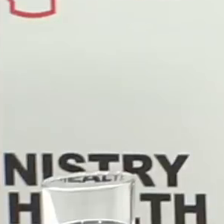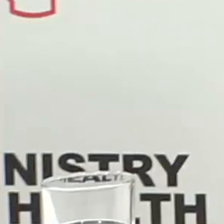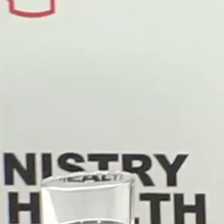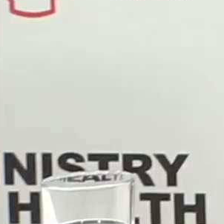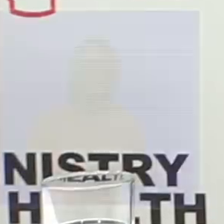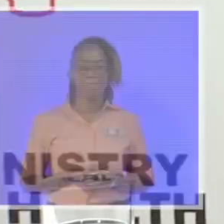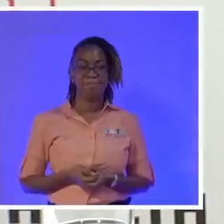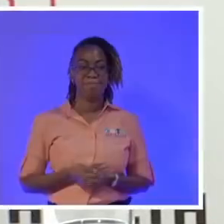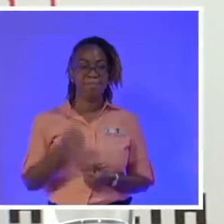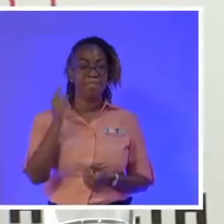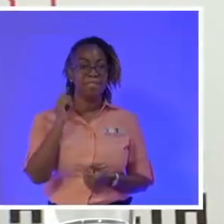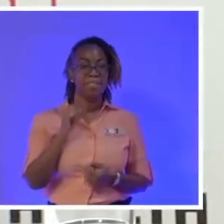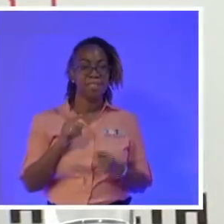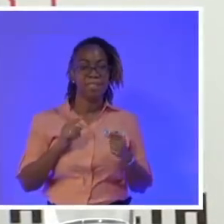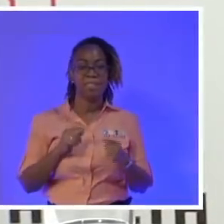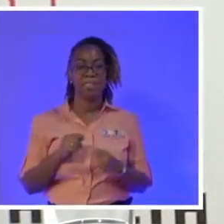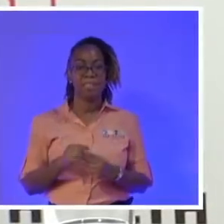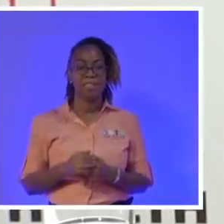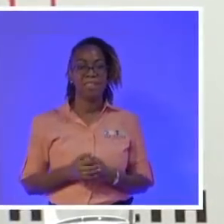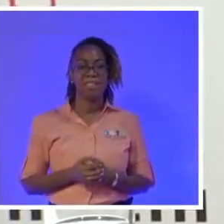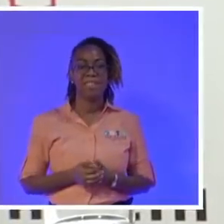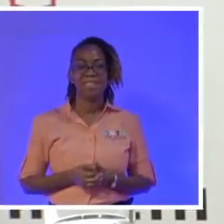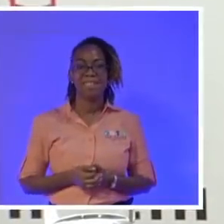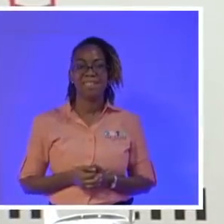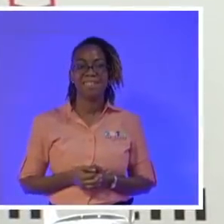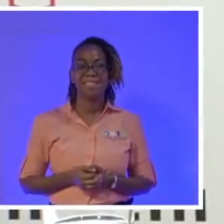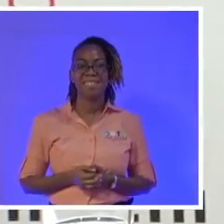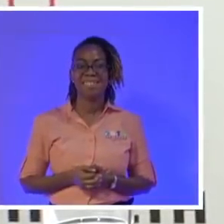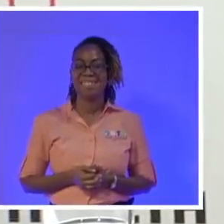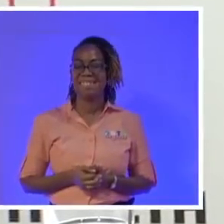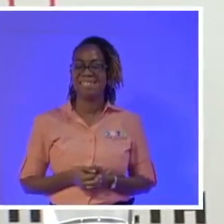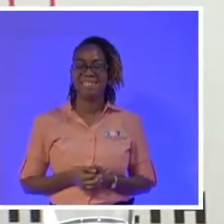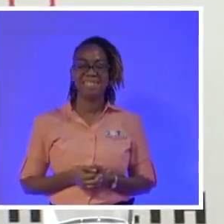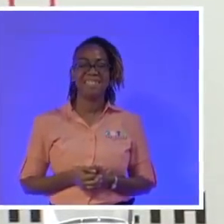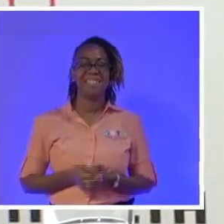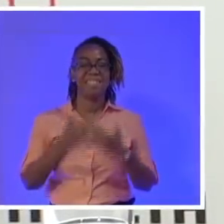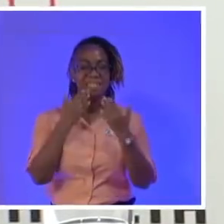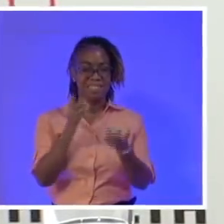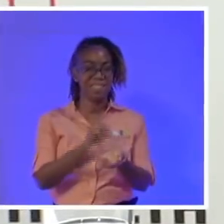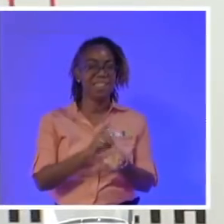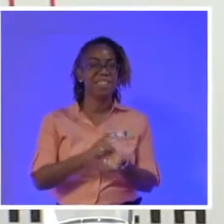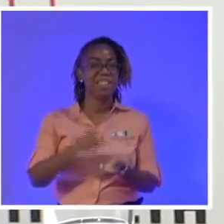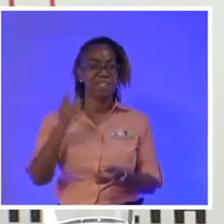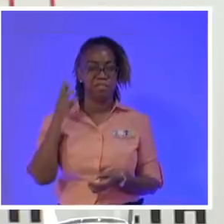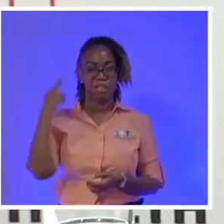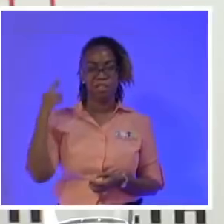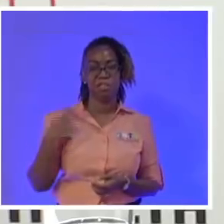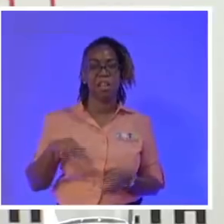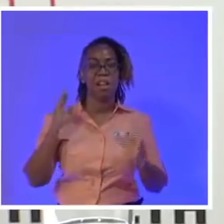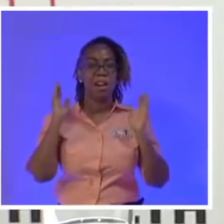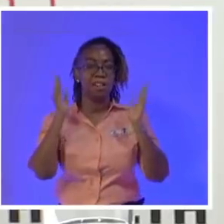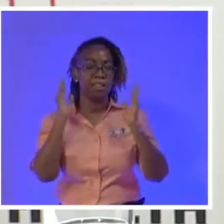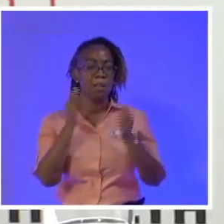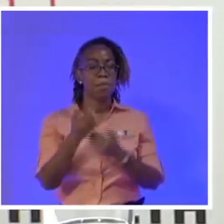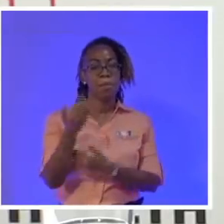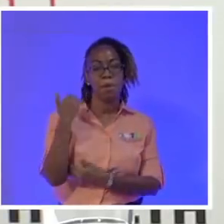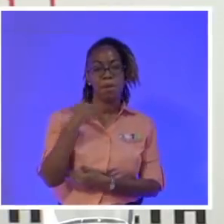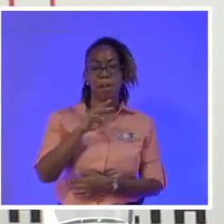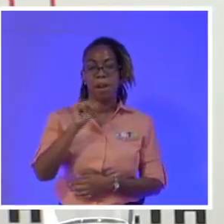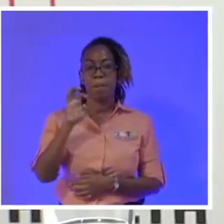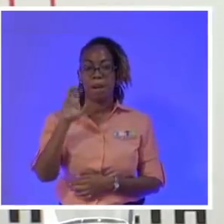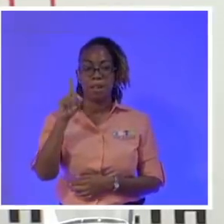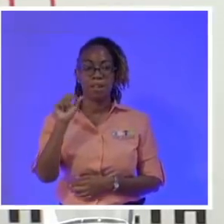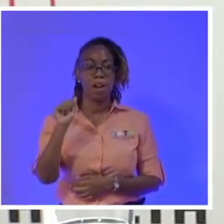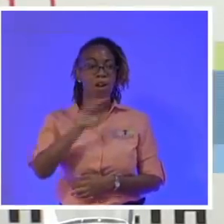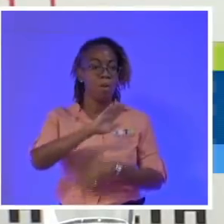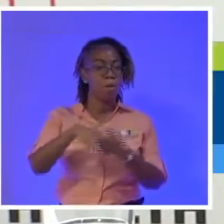to Drs. Richards and Dr. Hines. Good morning, ladies and gentlemen of the media, and all persons